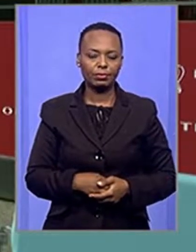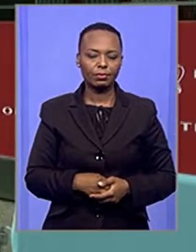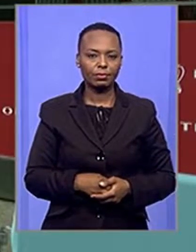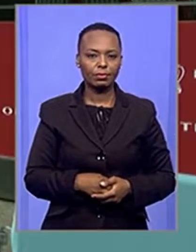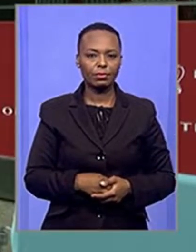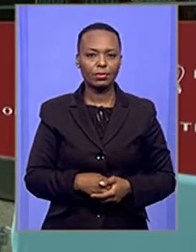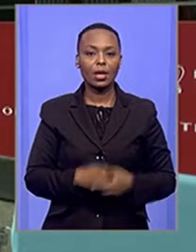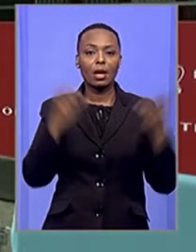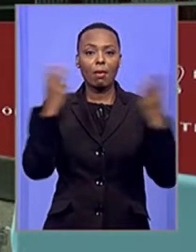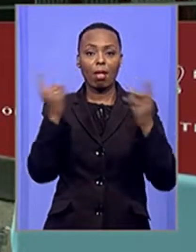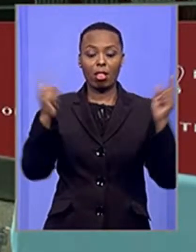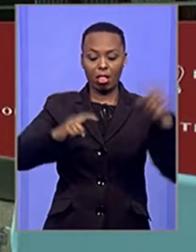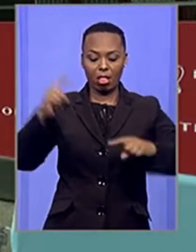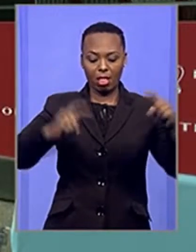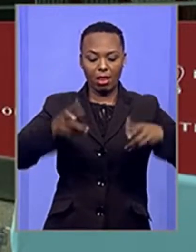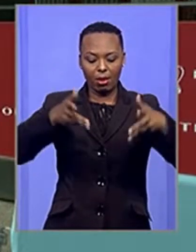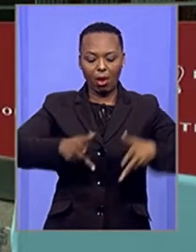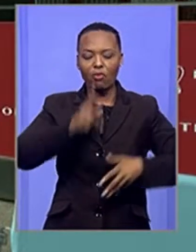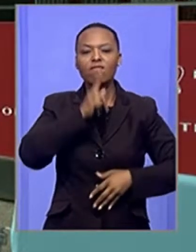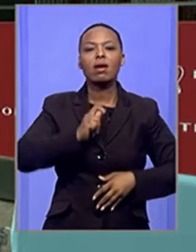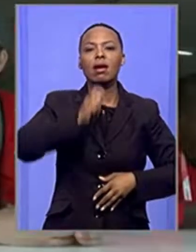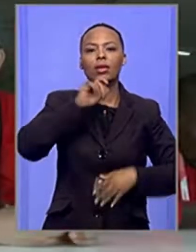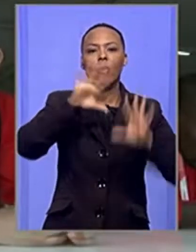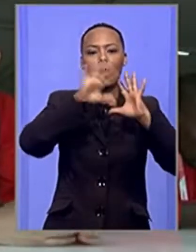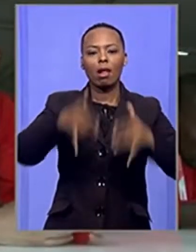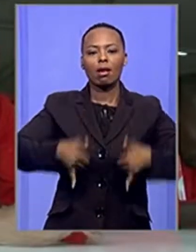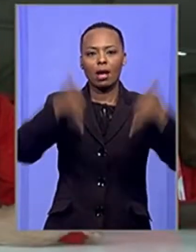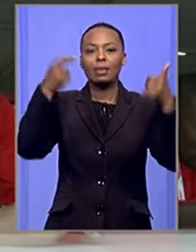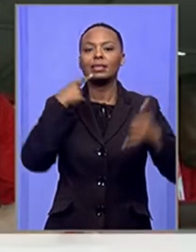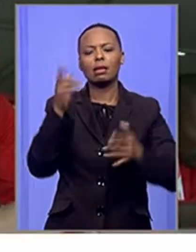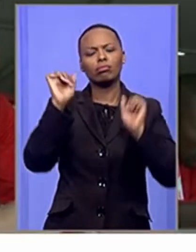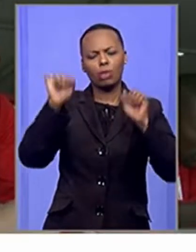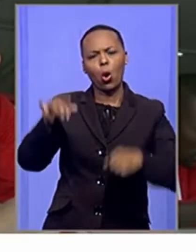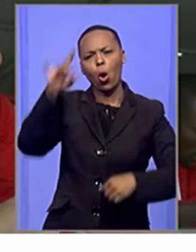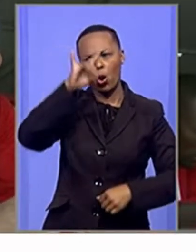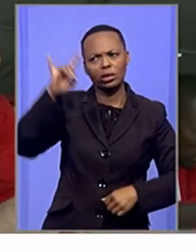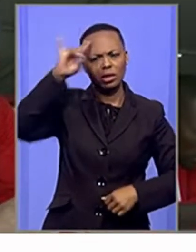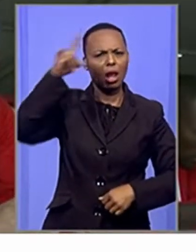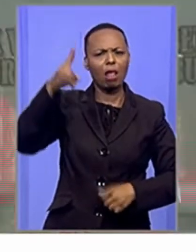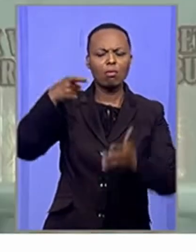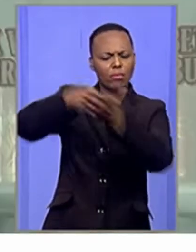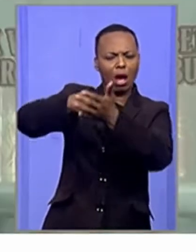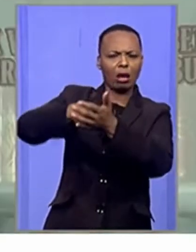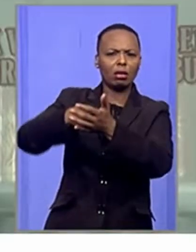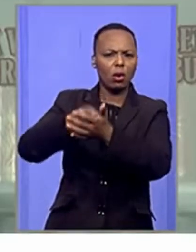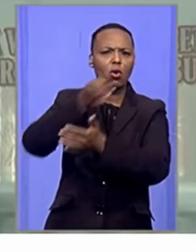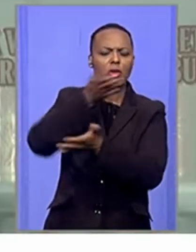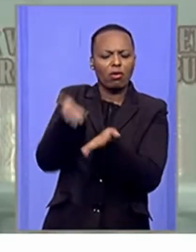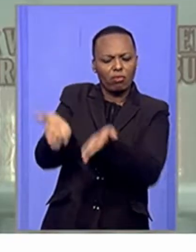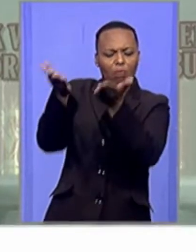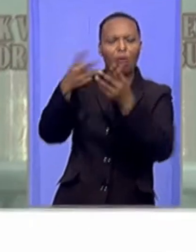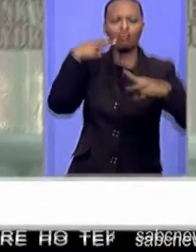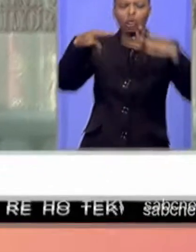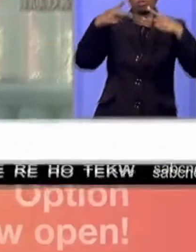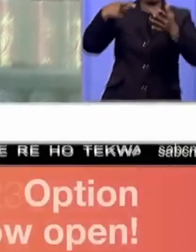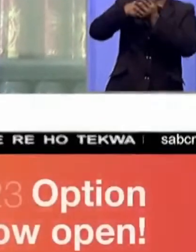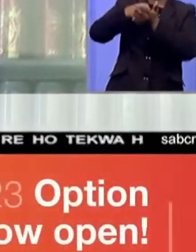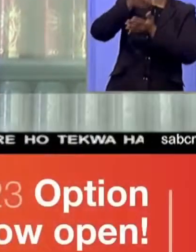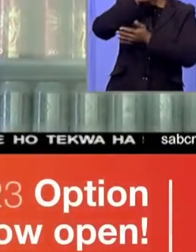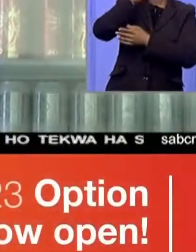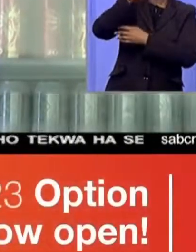Baeti ba tlileng Mohopeng wa Lefatshe ba dumeletswe ho reka jwala dihoteleng, dibakeng tsa dijo le dibakeng tsa balatedi. Jwala hangata bo